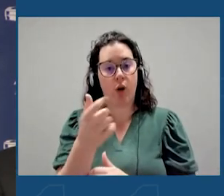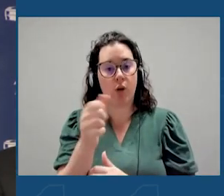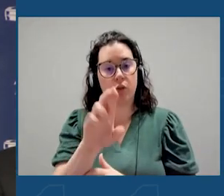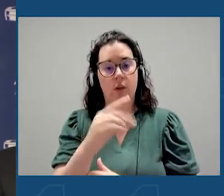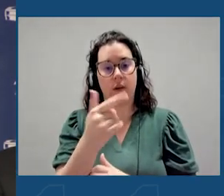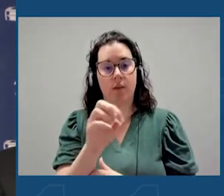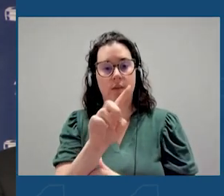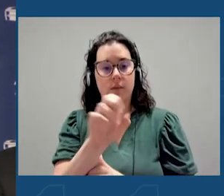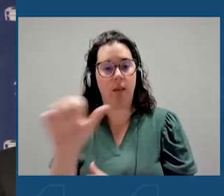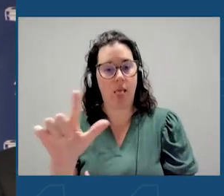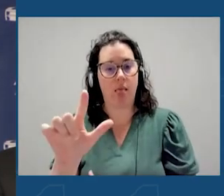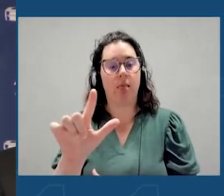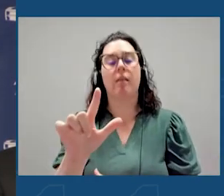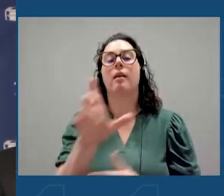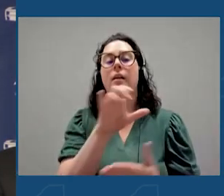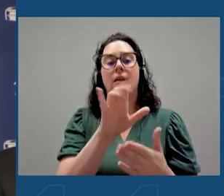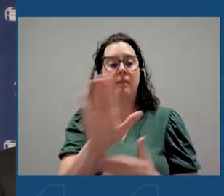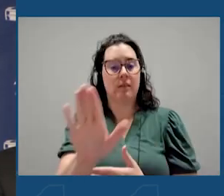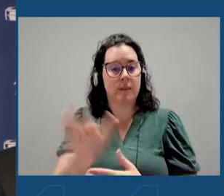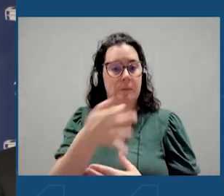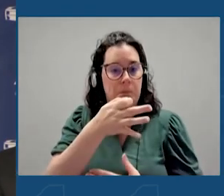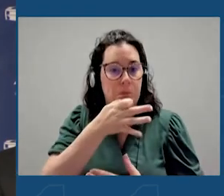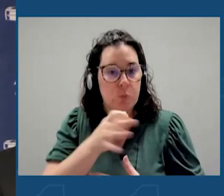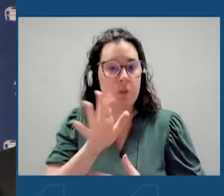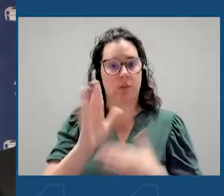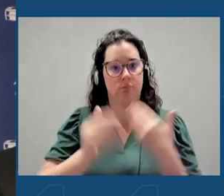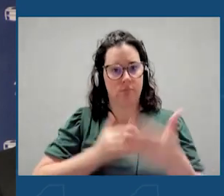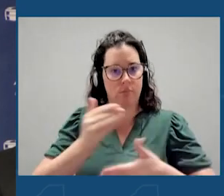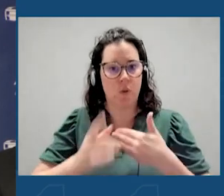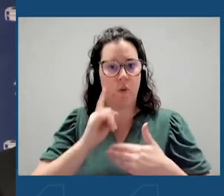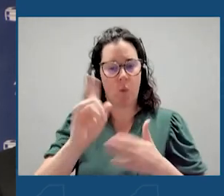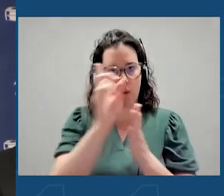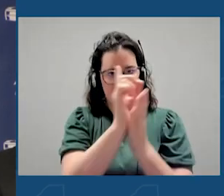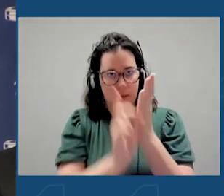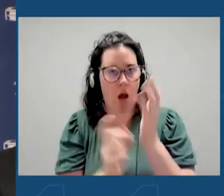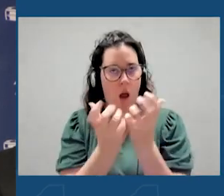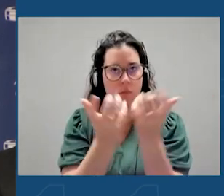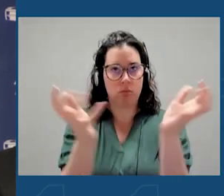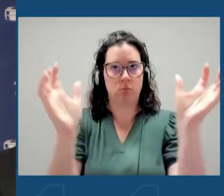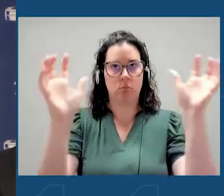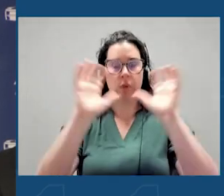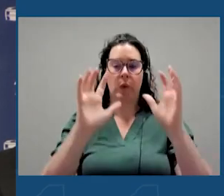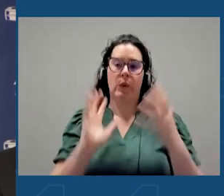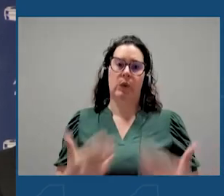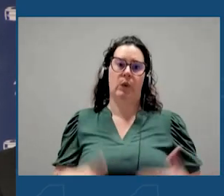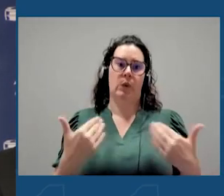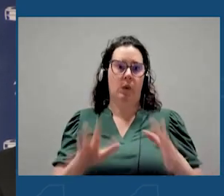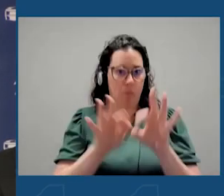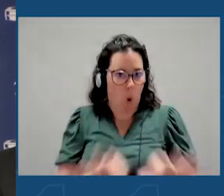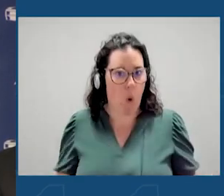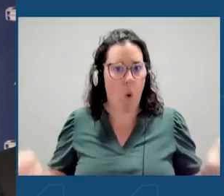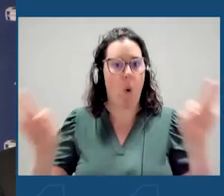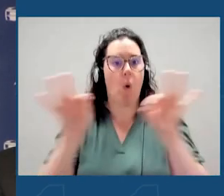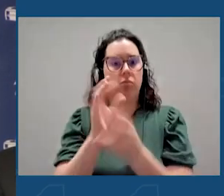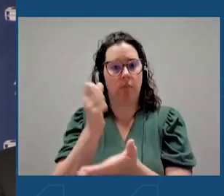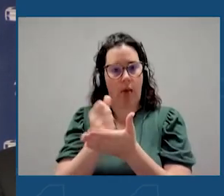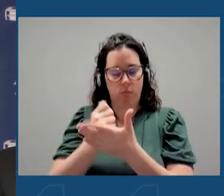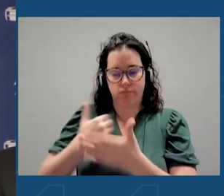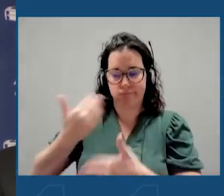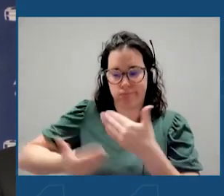The Commissioner's expertise and experience in stadium design has been instrumental in helping us get here